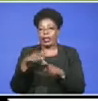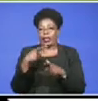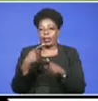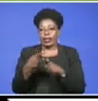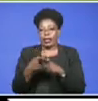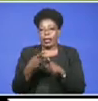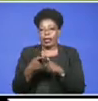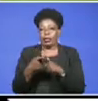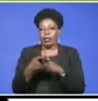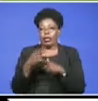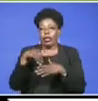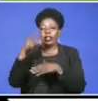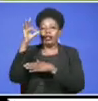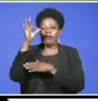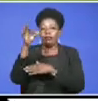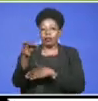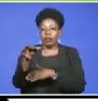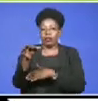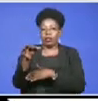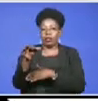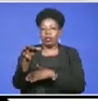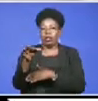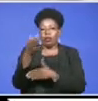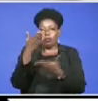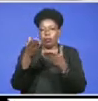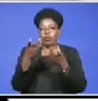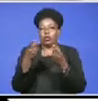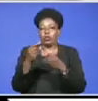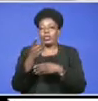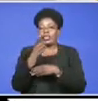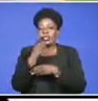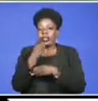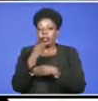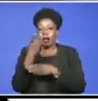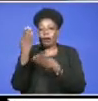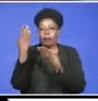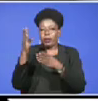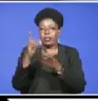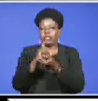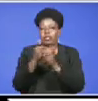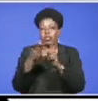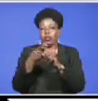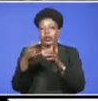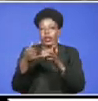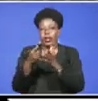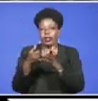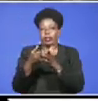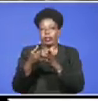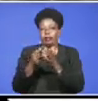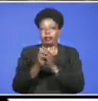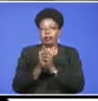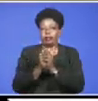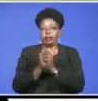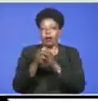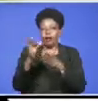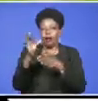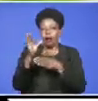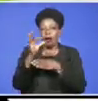in the very near future, we'll be opening for dinner. We put our Bahamian twist in of giving you a meatball to give you a fish